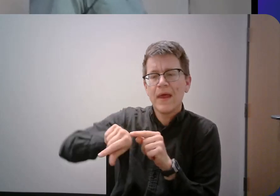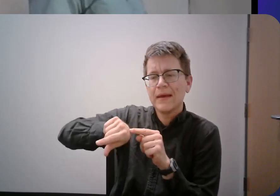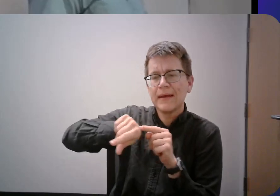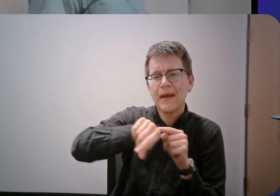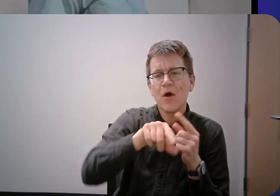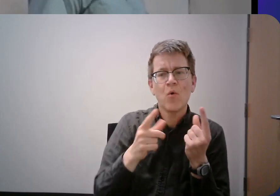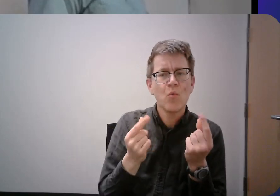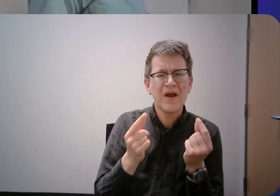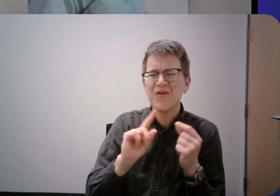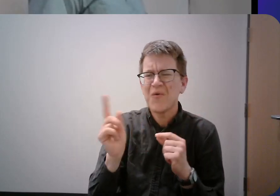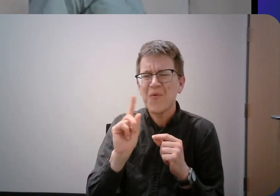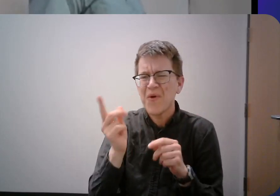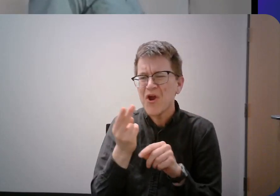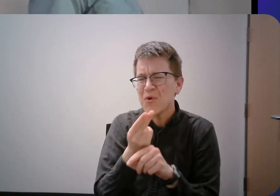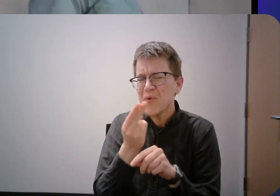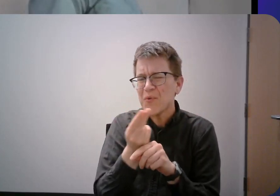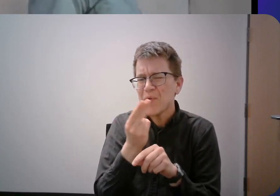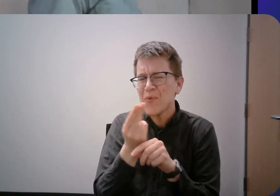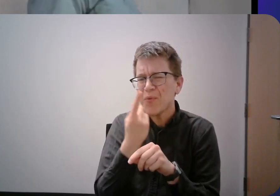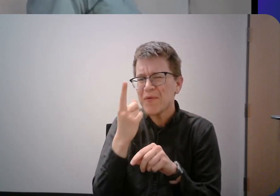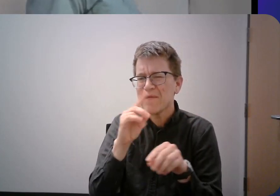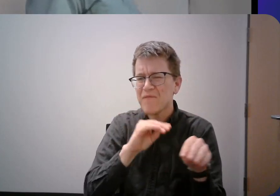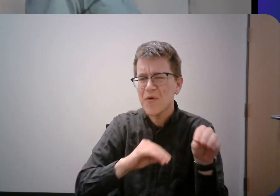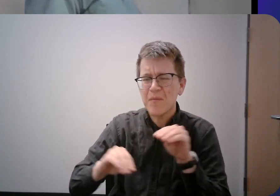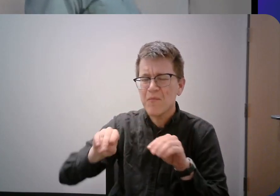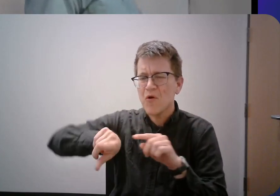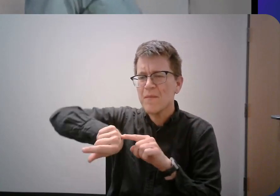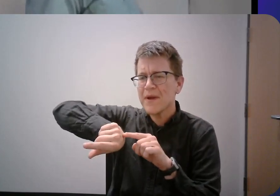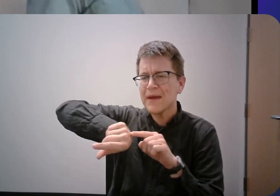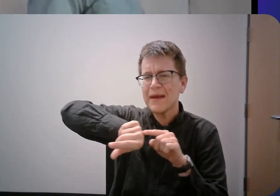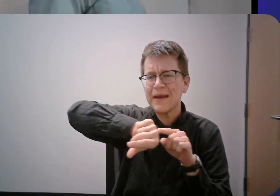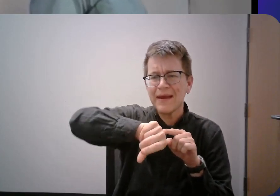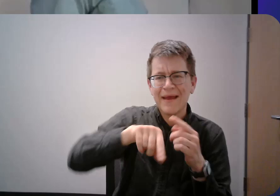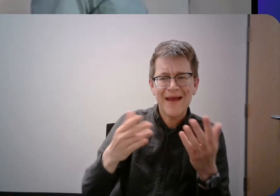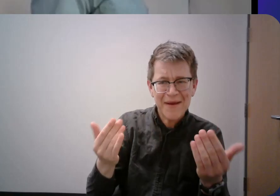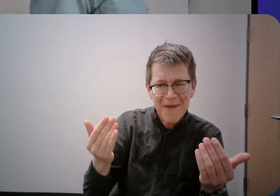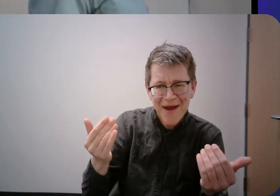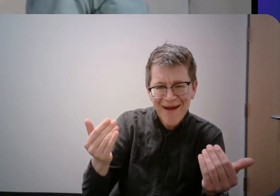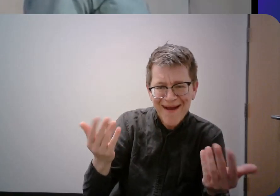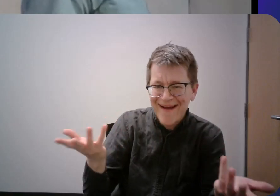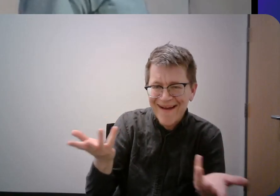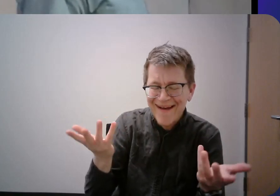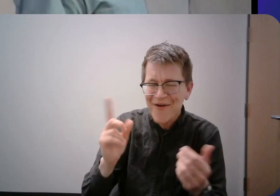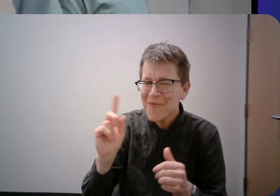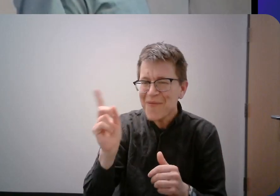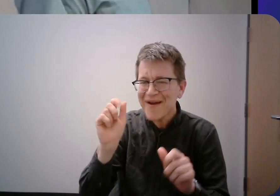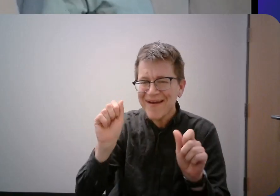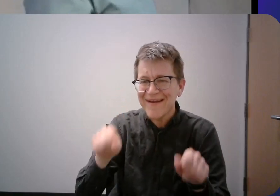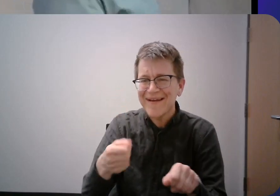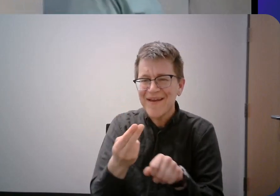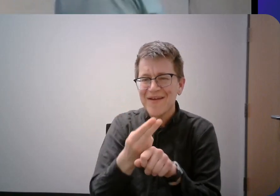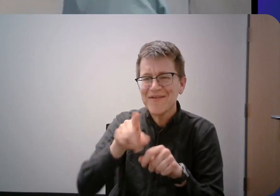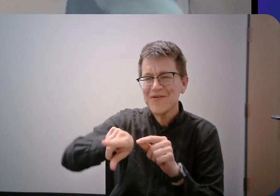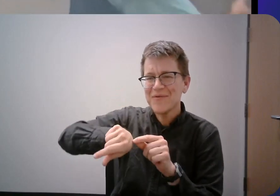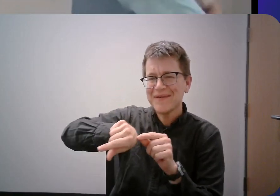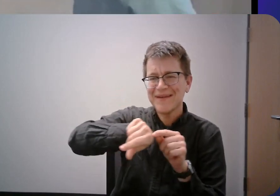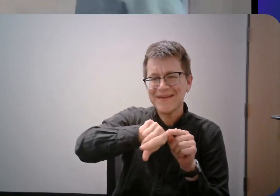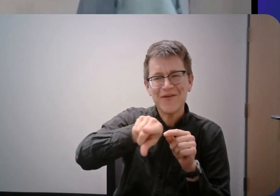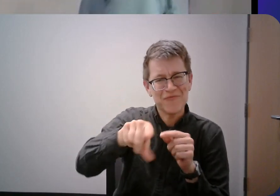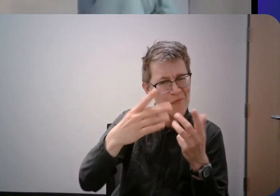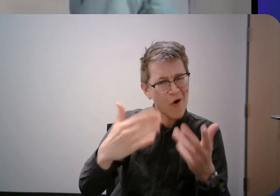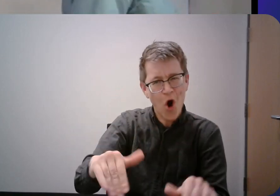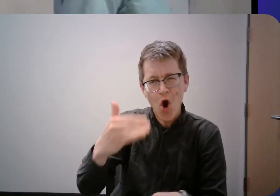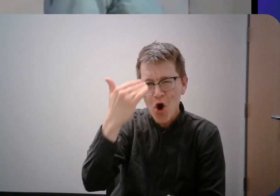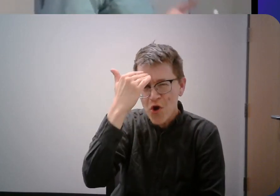use the tail for movement. It's in the Yes. water. What about the sky? No, Like plane. No, well, you can only use it for